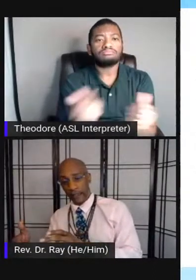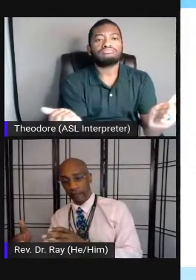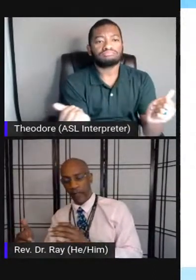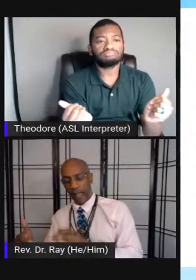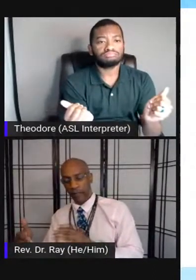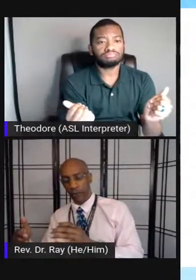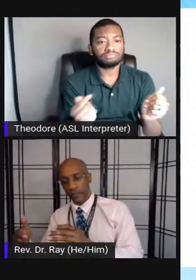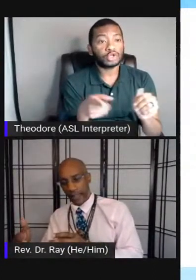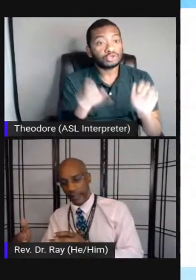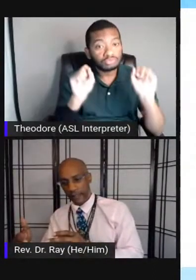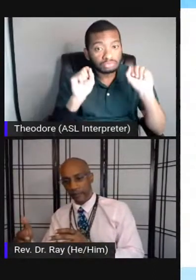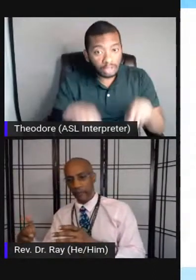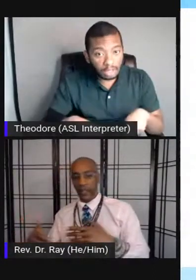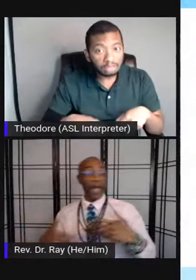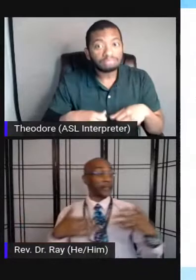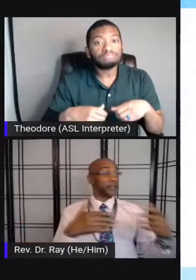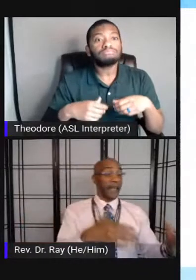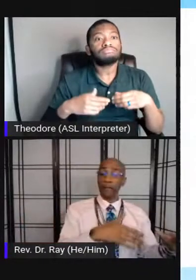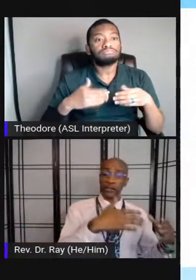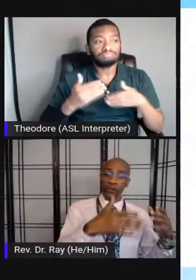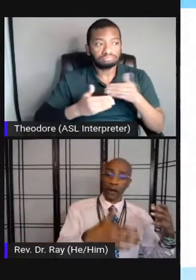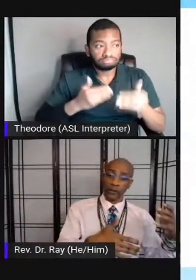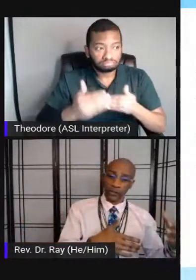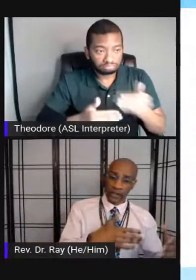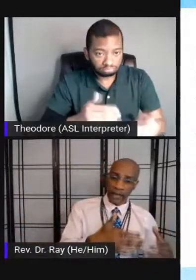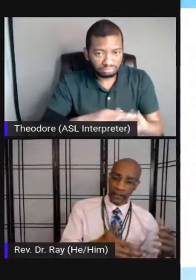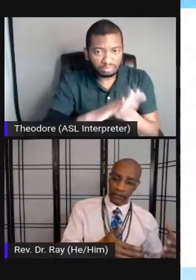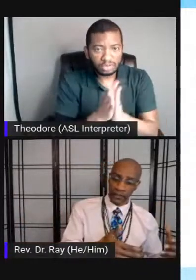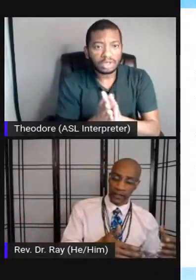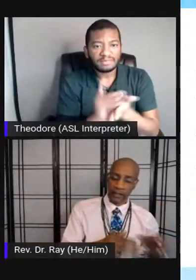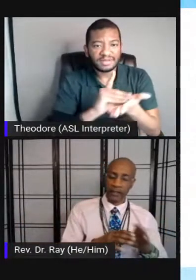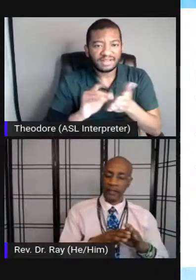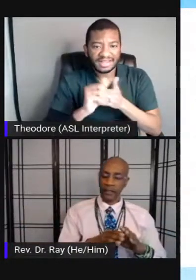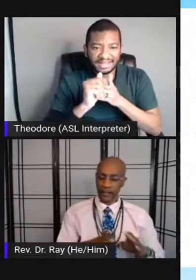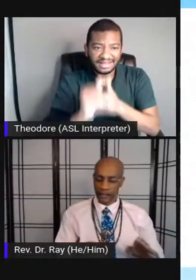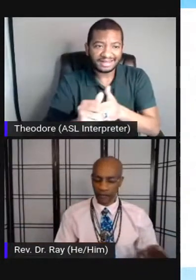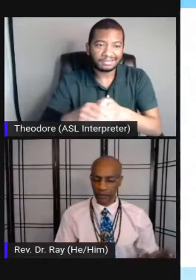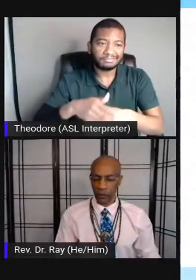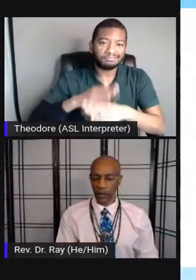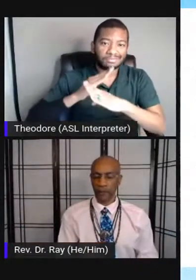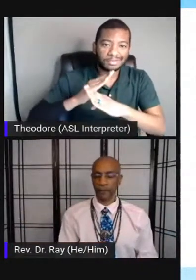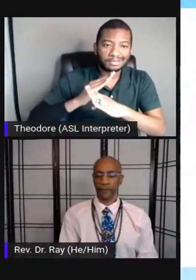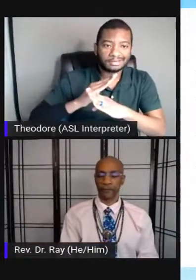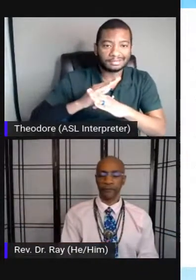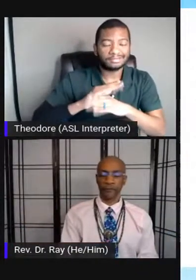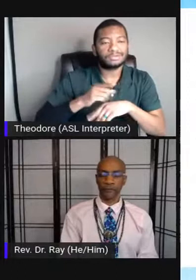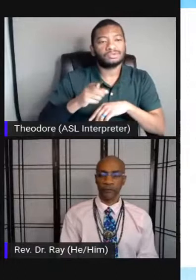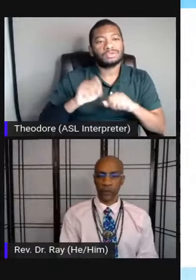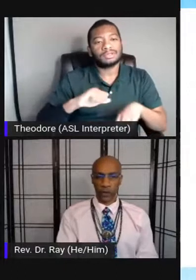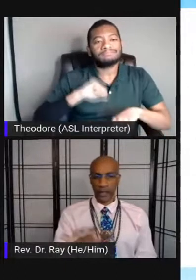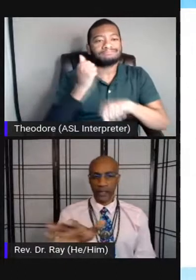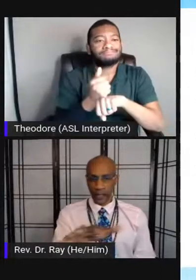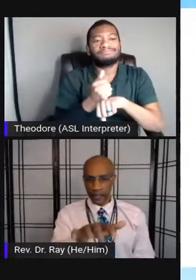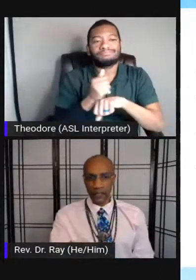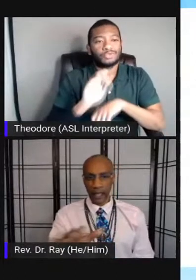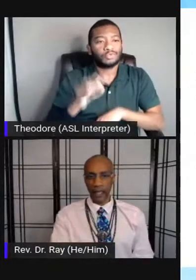guided and protected, and establish your understanding of this in a definite way. So